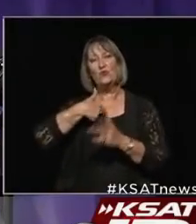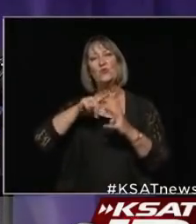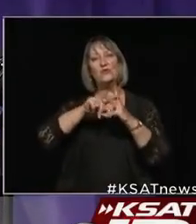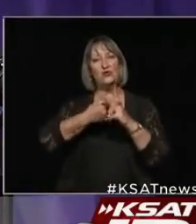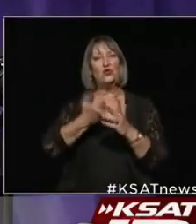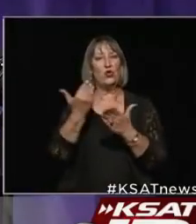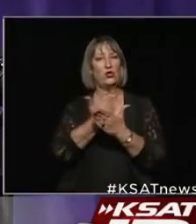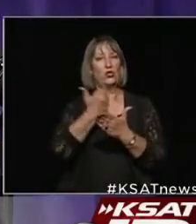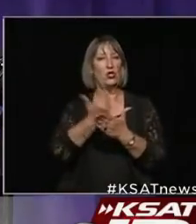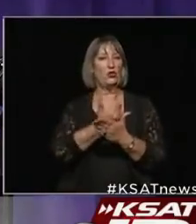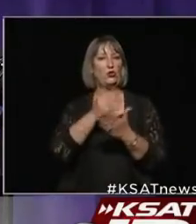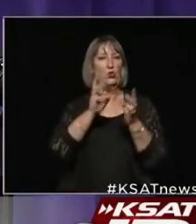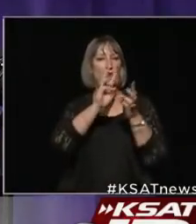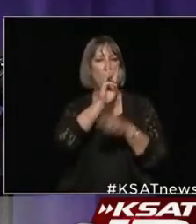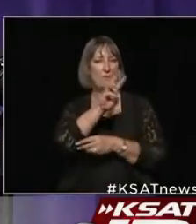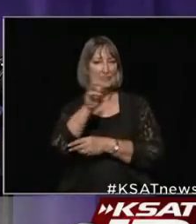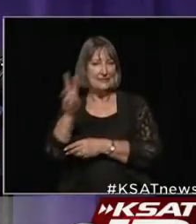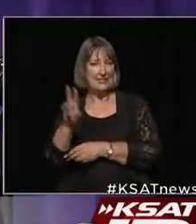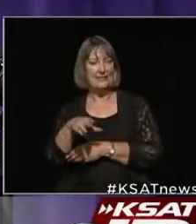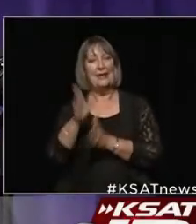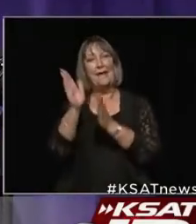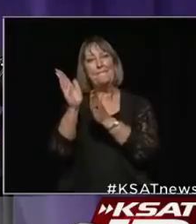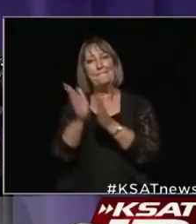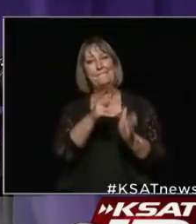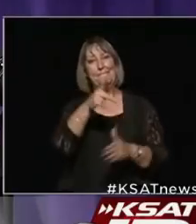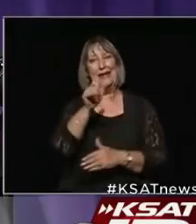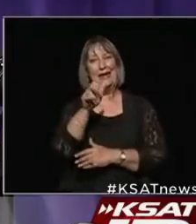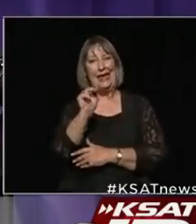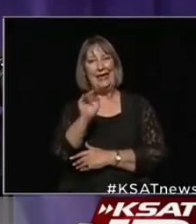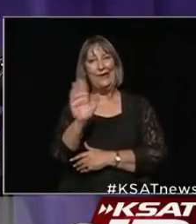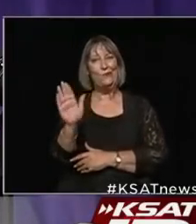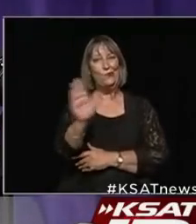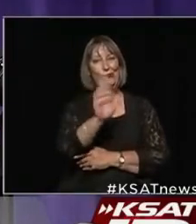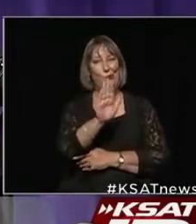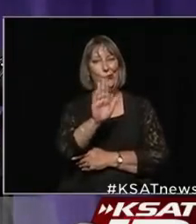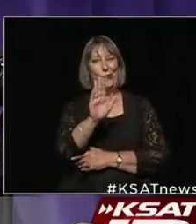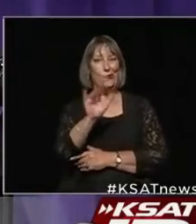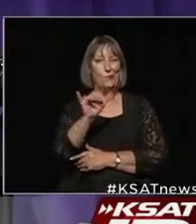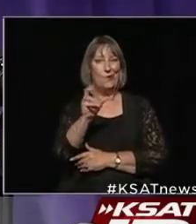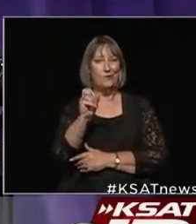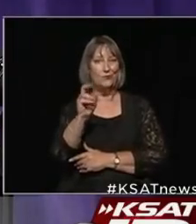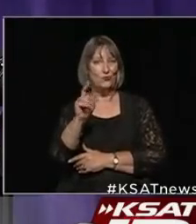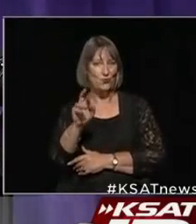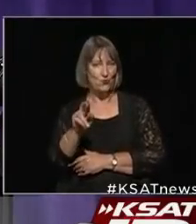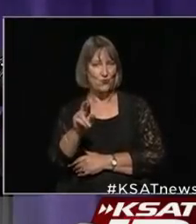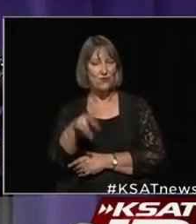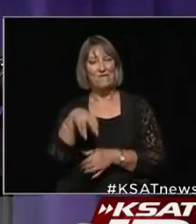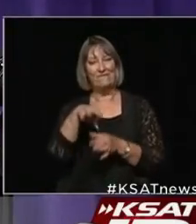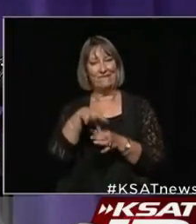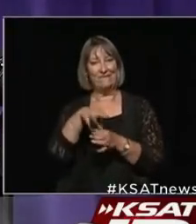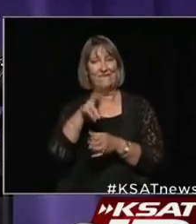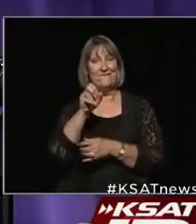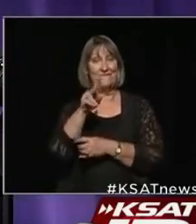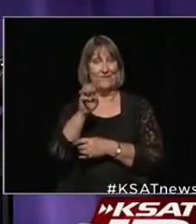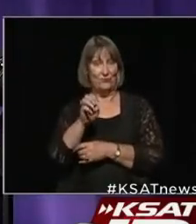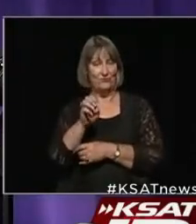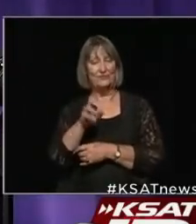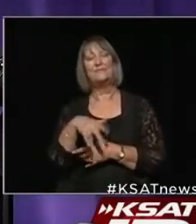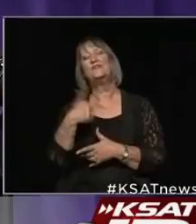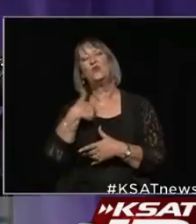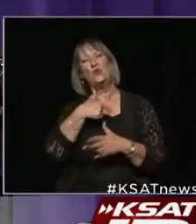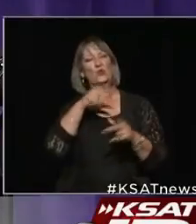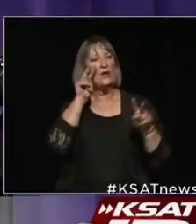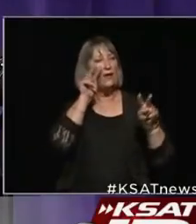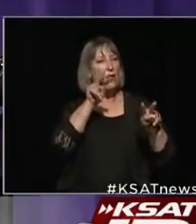planyourvotesay.org. It allows you to go in, research what's going to be on your ballot, candidates, issues.